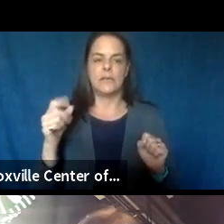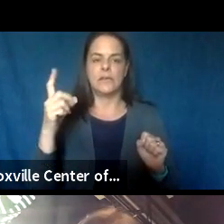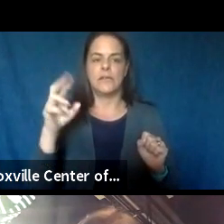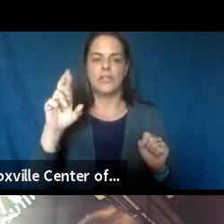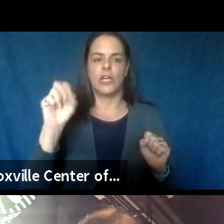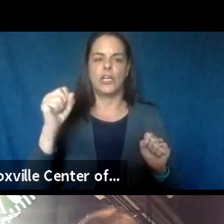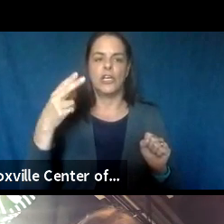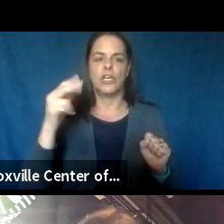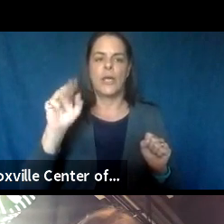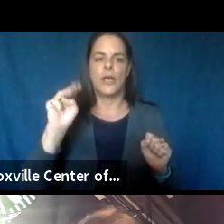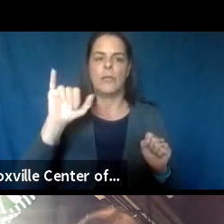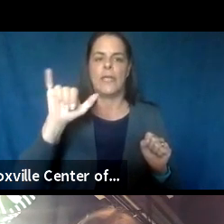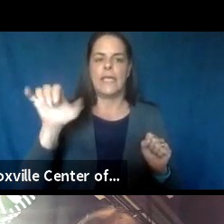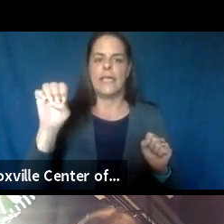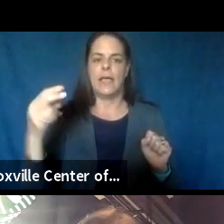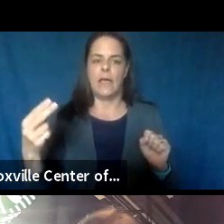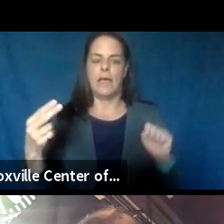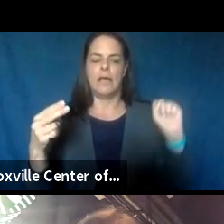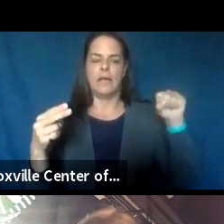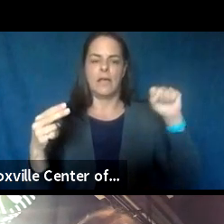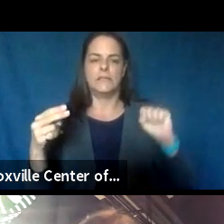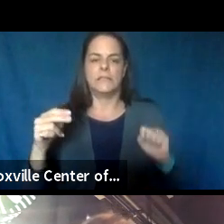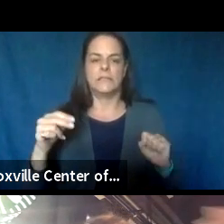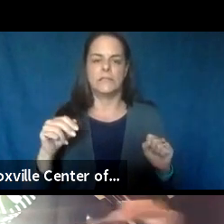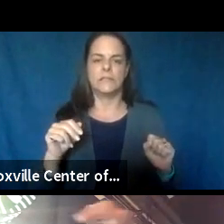Dr. Shamia, Yes.